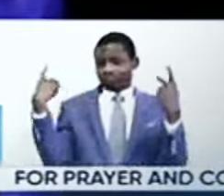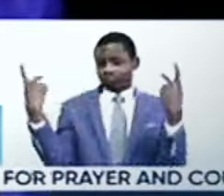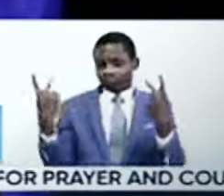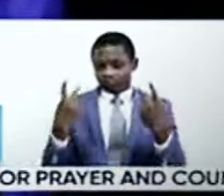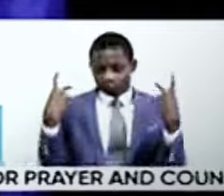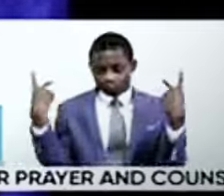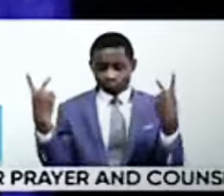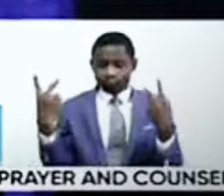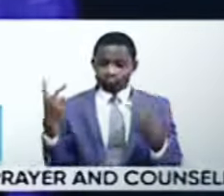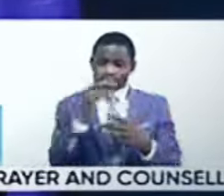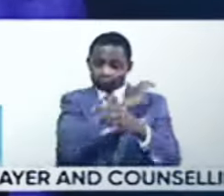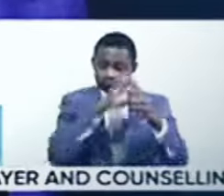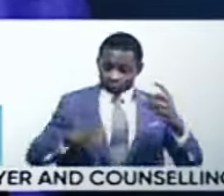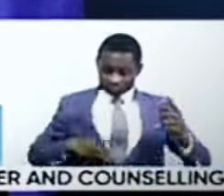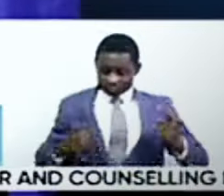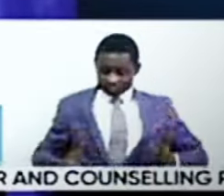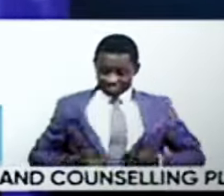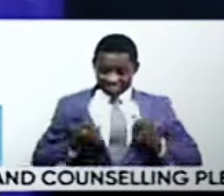off.